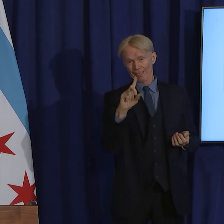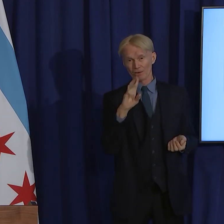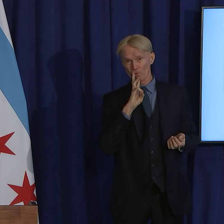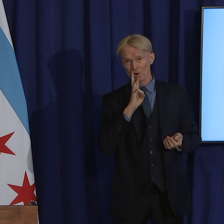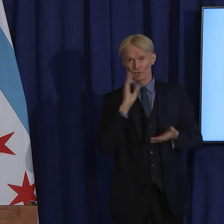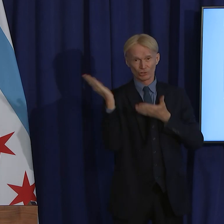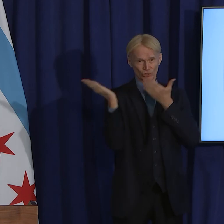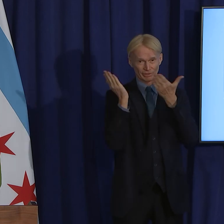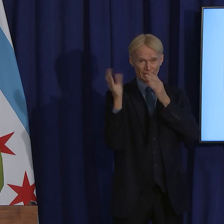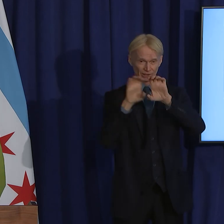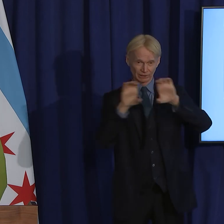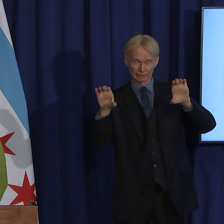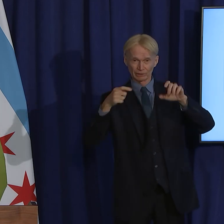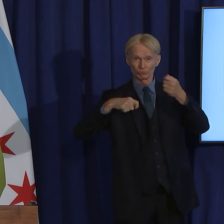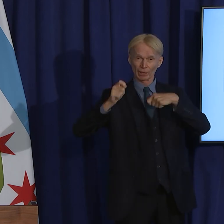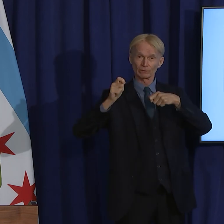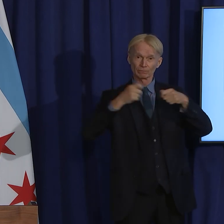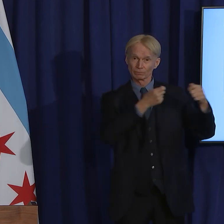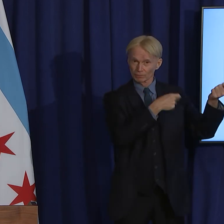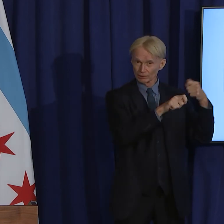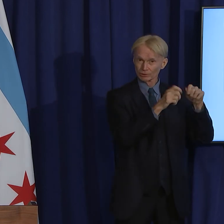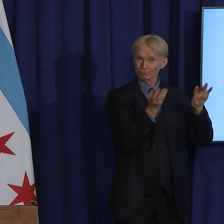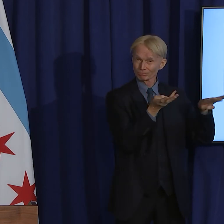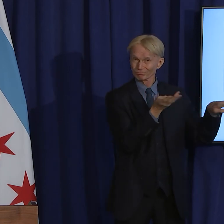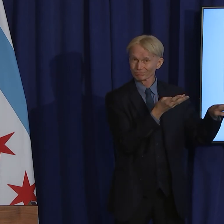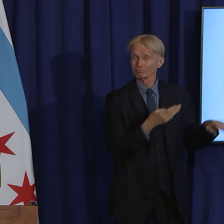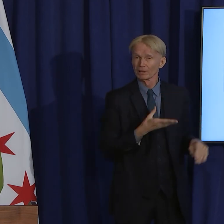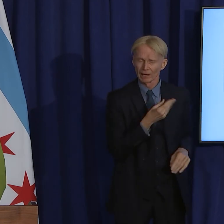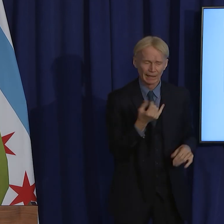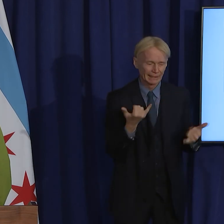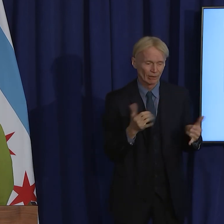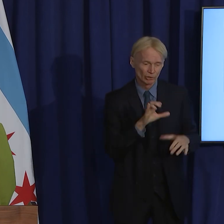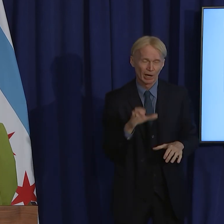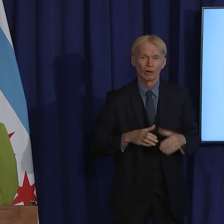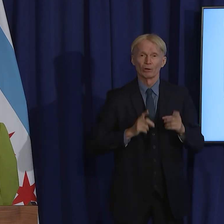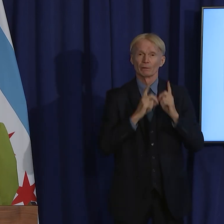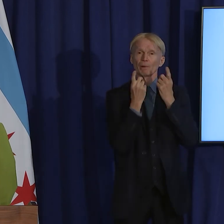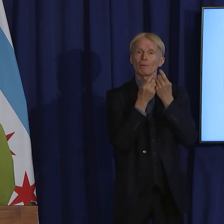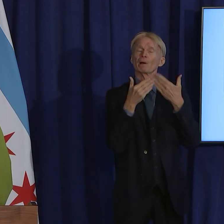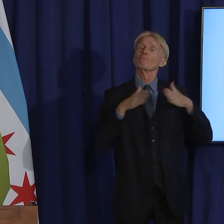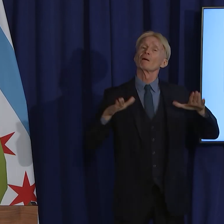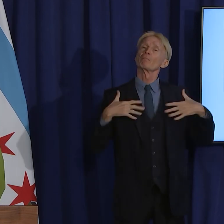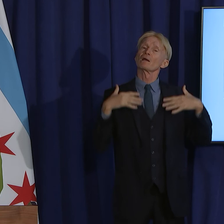to reiterate that we do, at the Chicago Department of Public Health, we look at every single